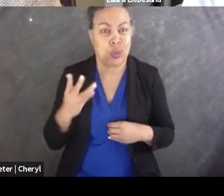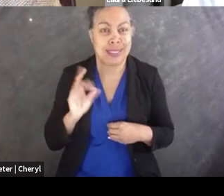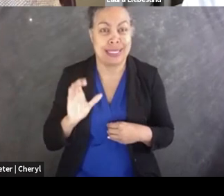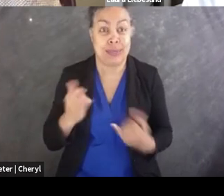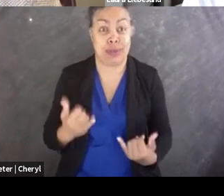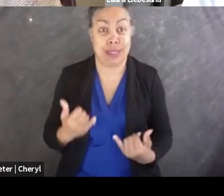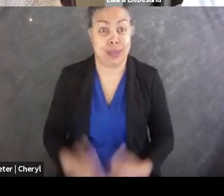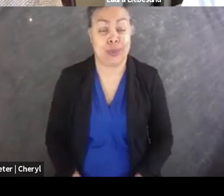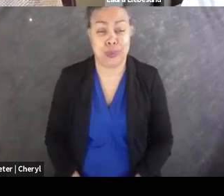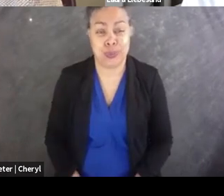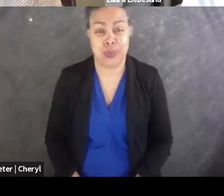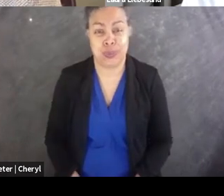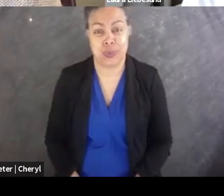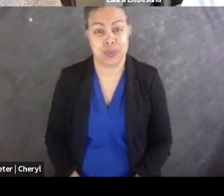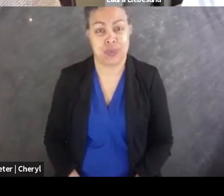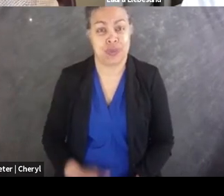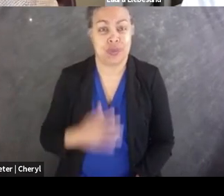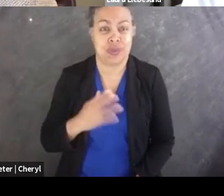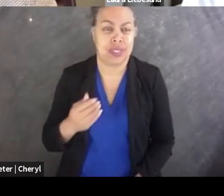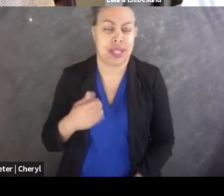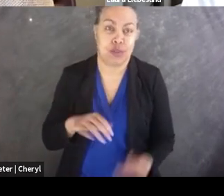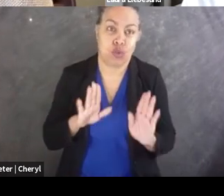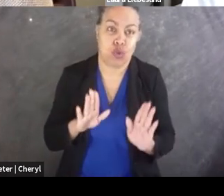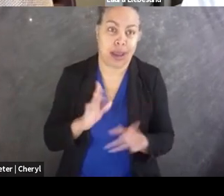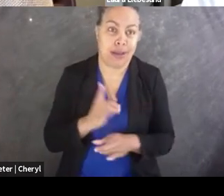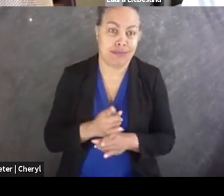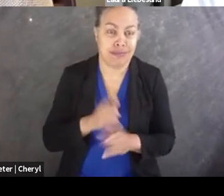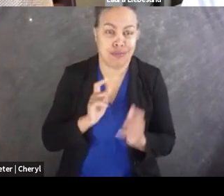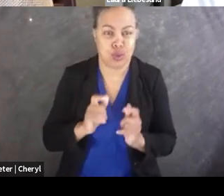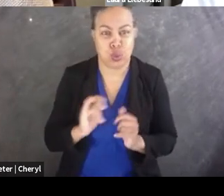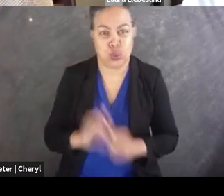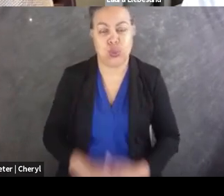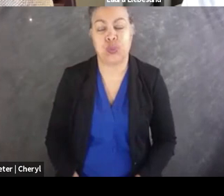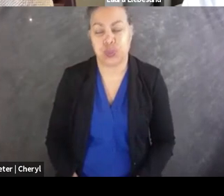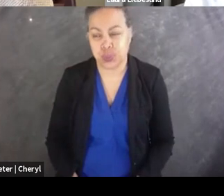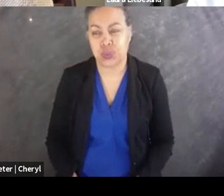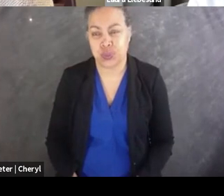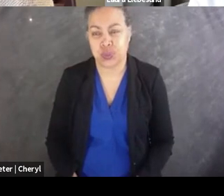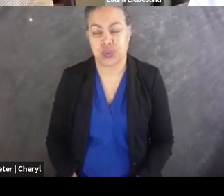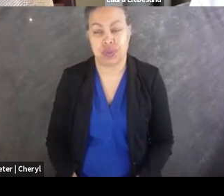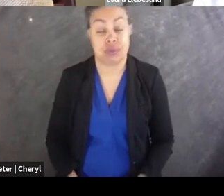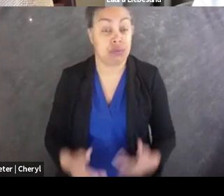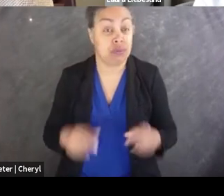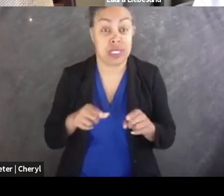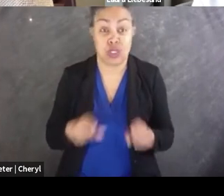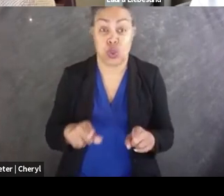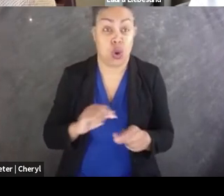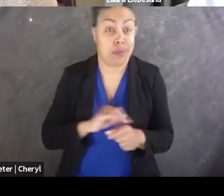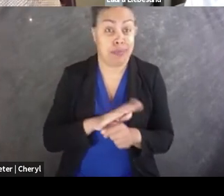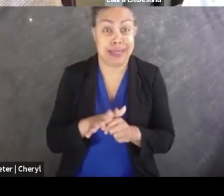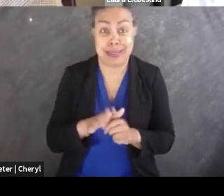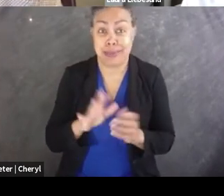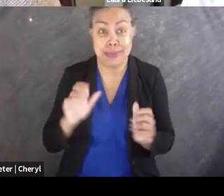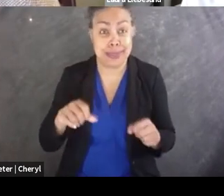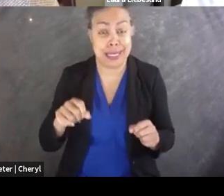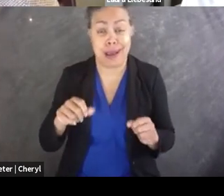So, and they've got, you know, a great cocktail program there as well. So even in the midst of the pandemic, even though we've had, you know, a number